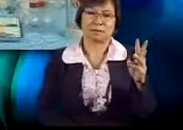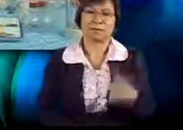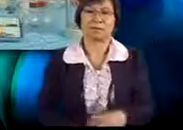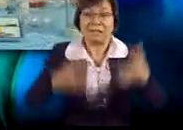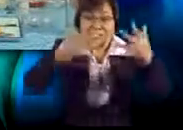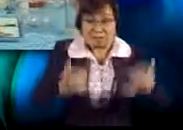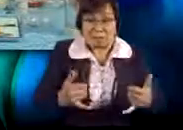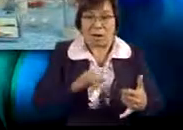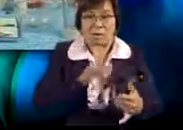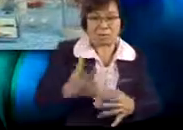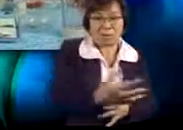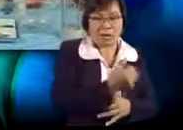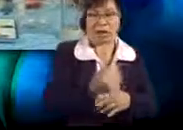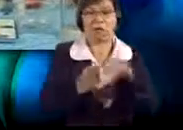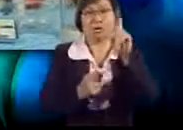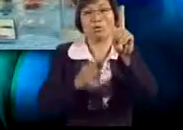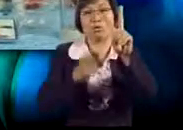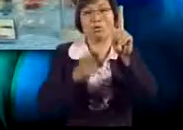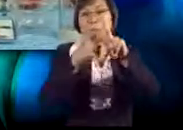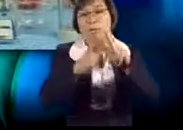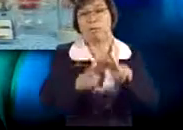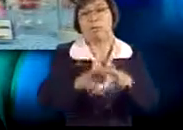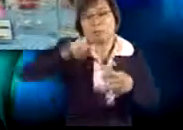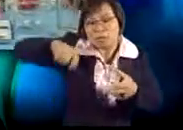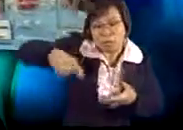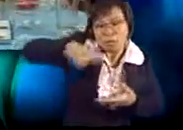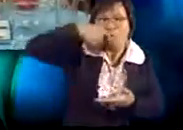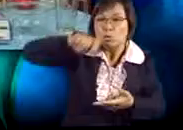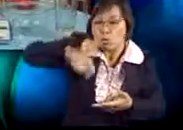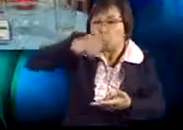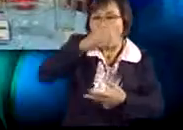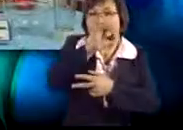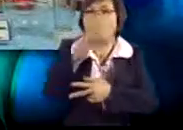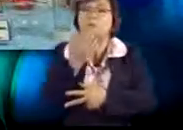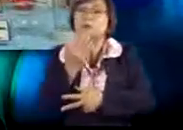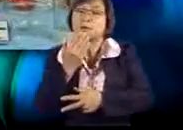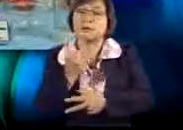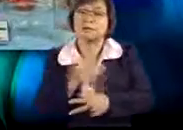Okay, so now I'm taking 2 1/2 tablespoons of sugar.